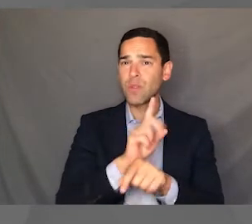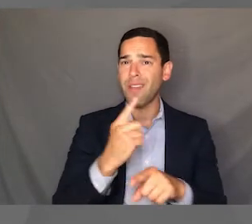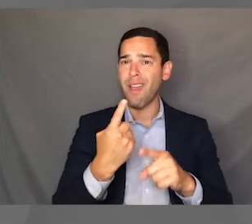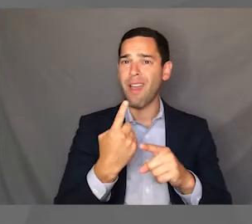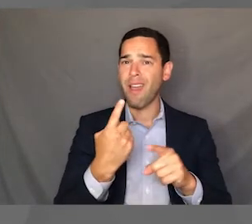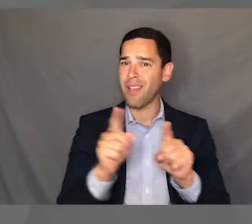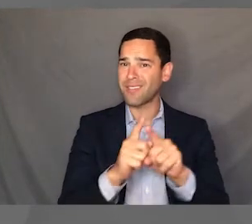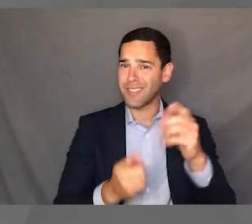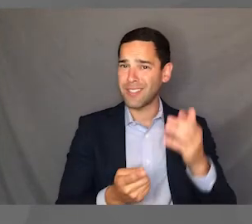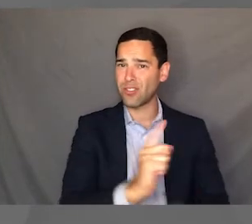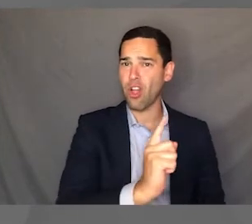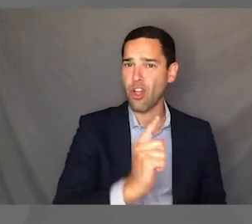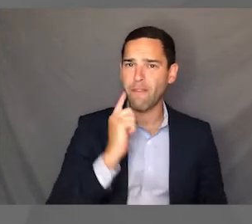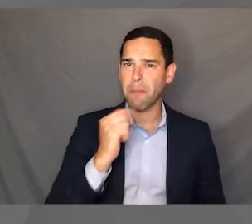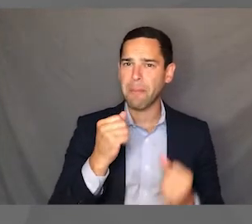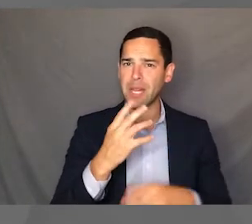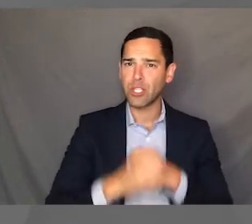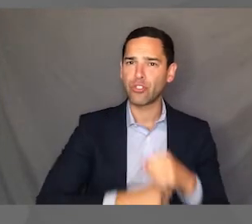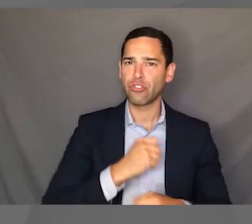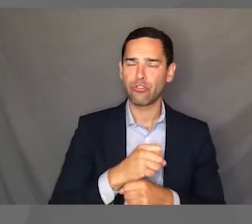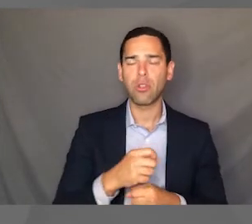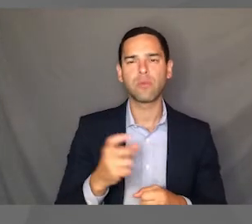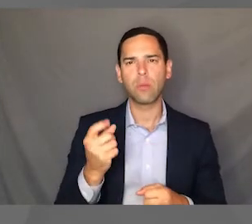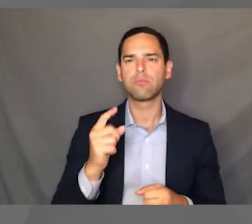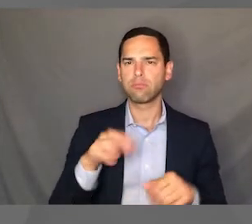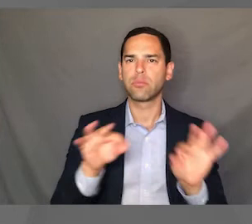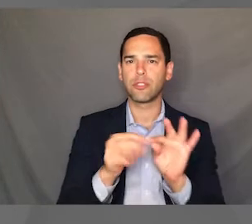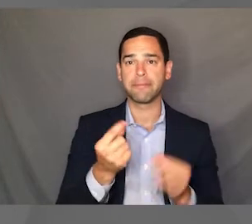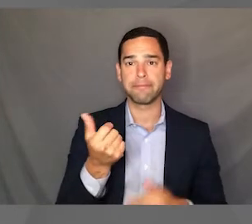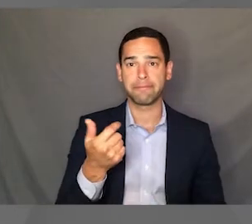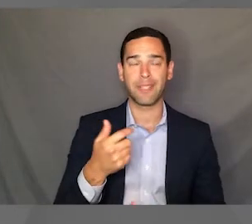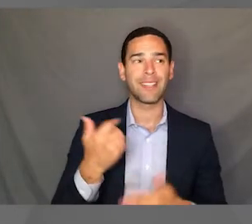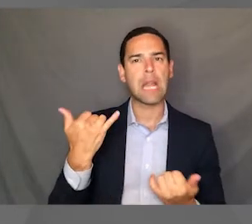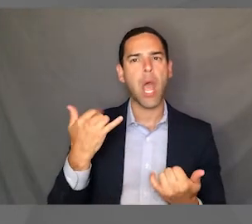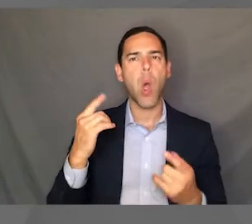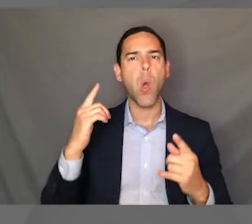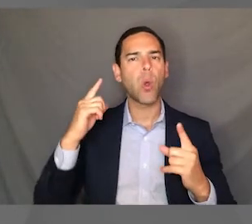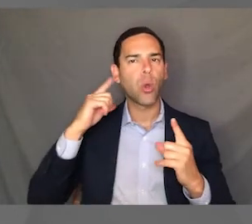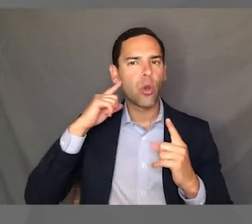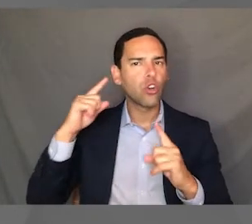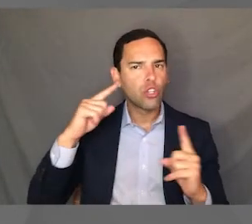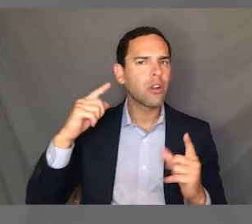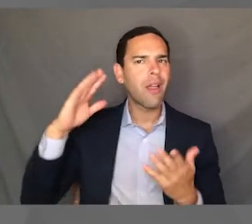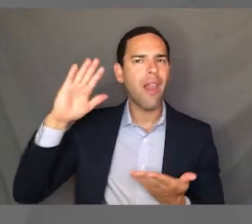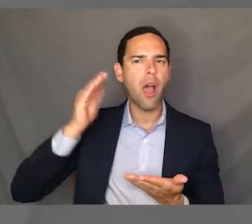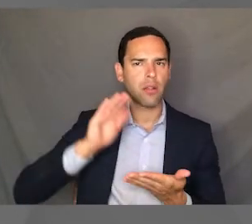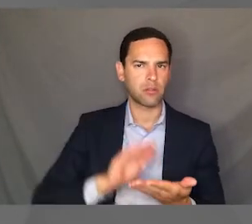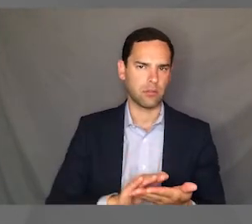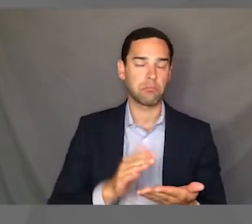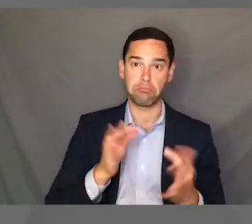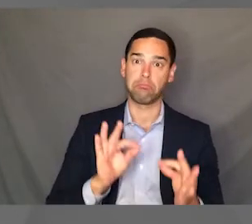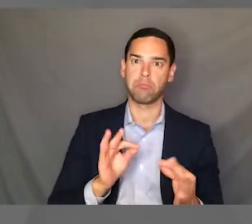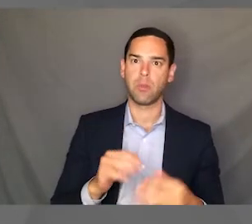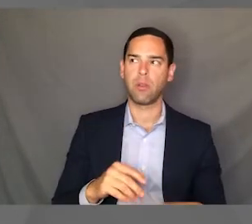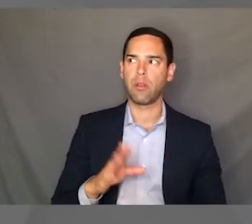So we don't hear it as much as we used to, but even if you're not sure, the idea of a person being the term mental retardation,